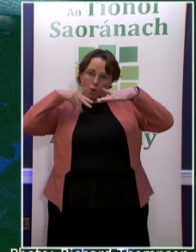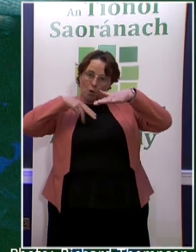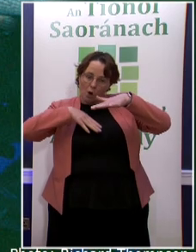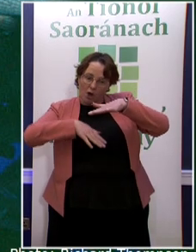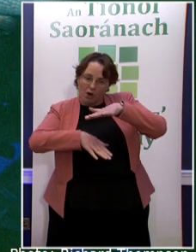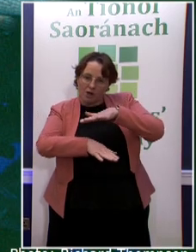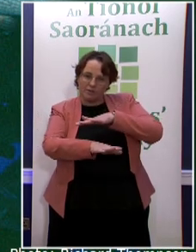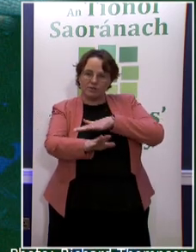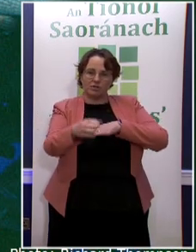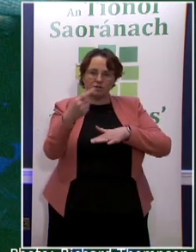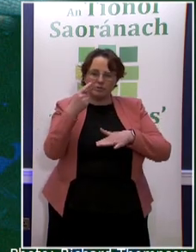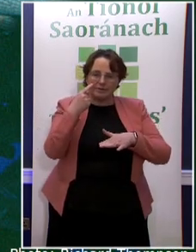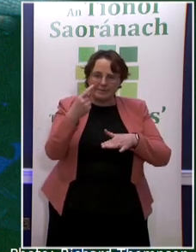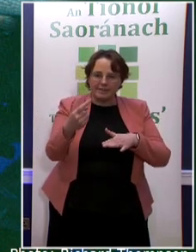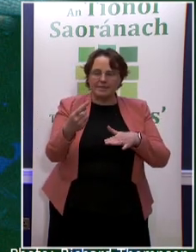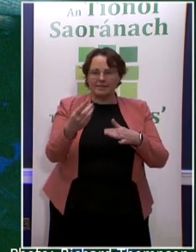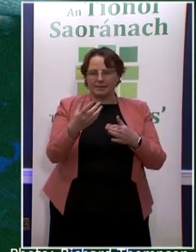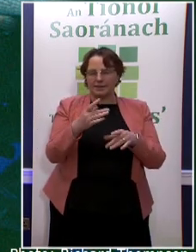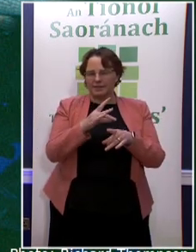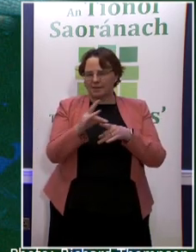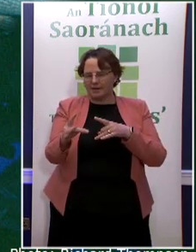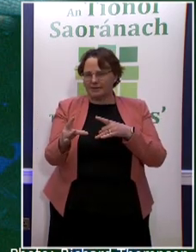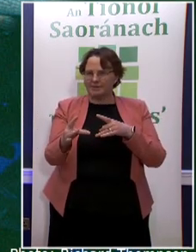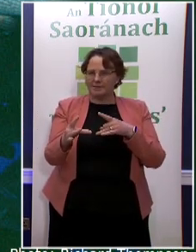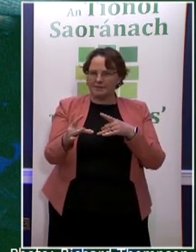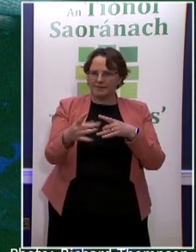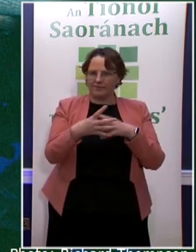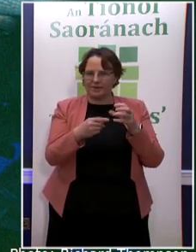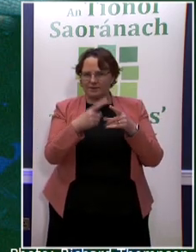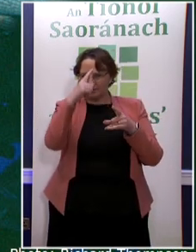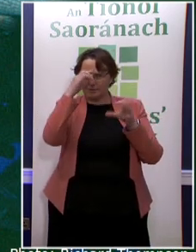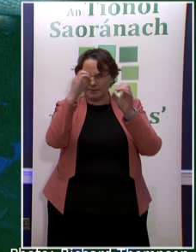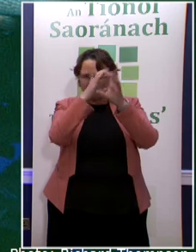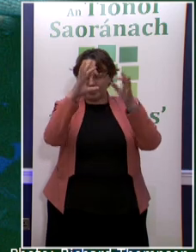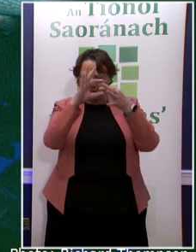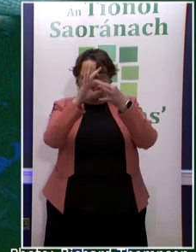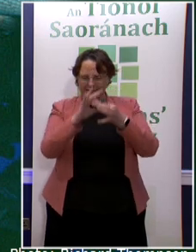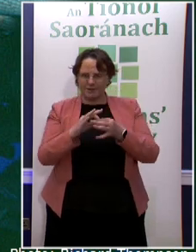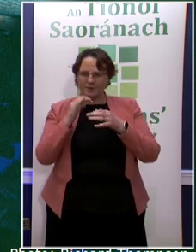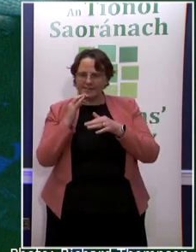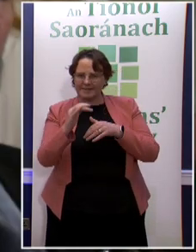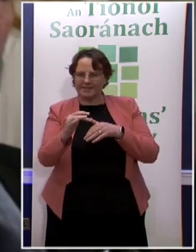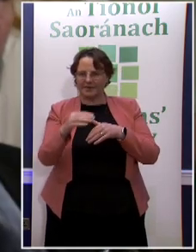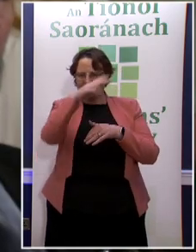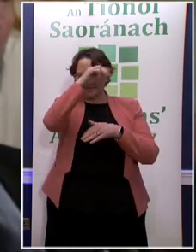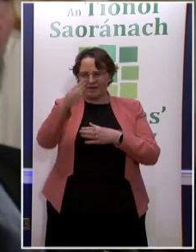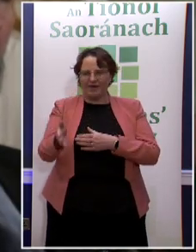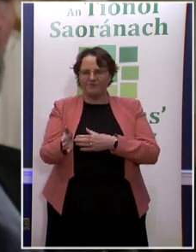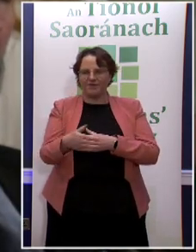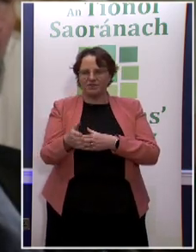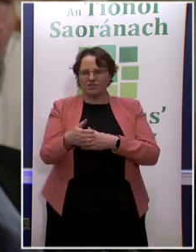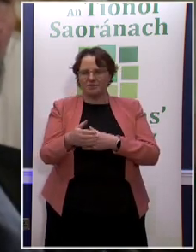start bumping into the kinds of things that we particularly associate with the sea, for example, the fish